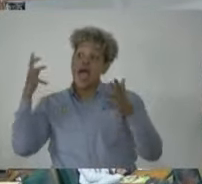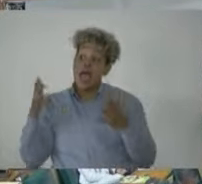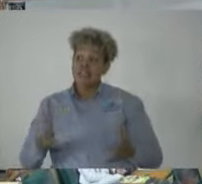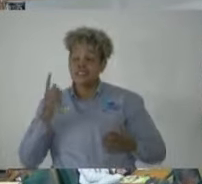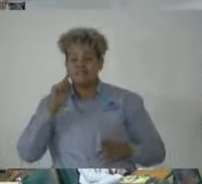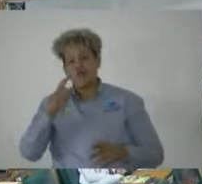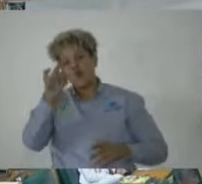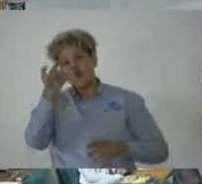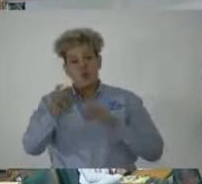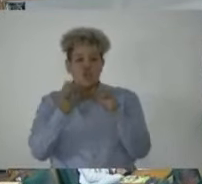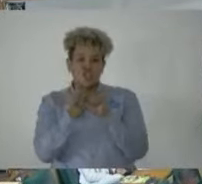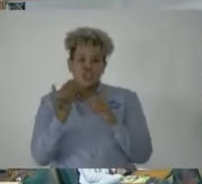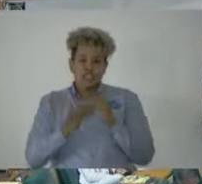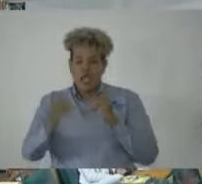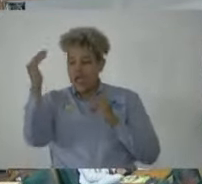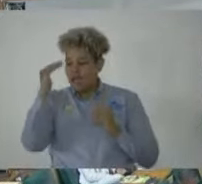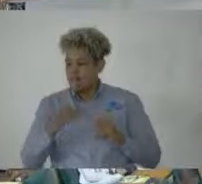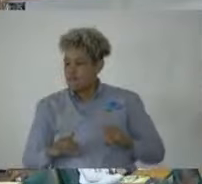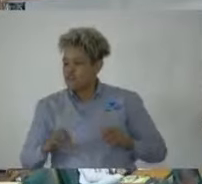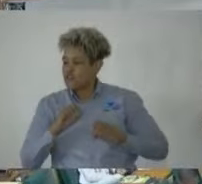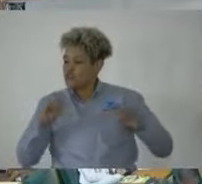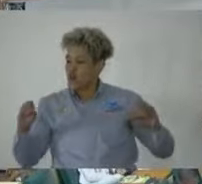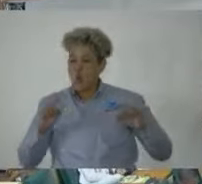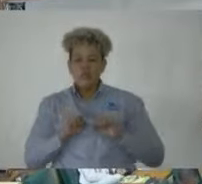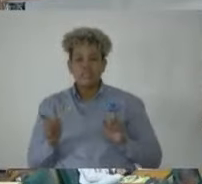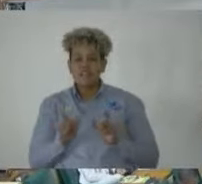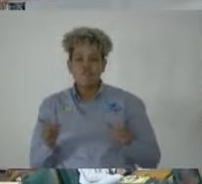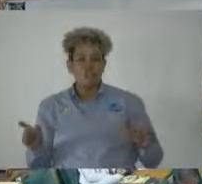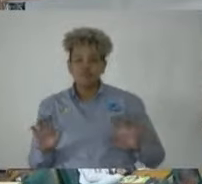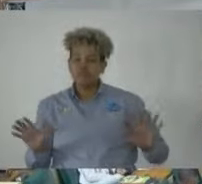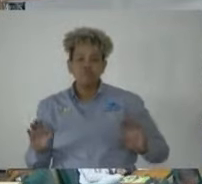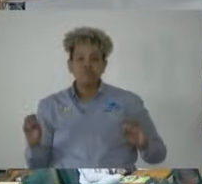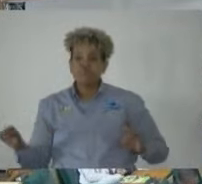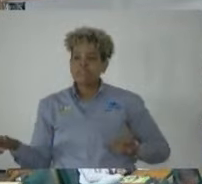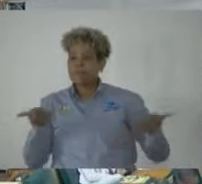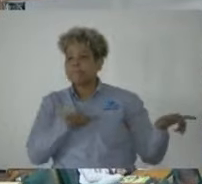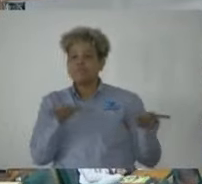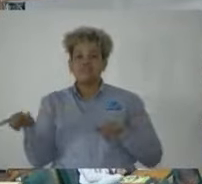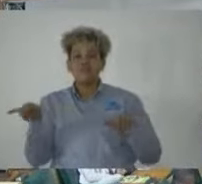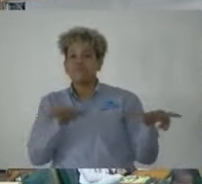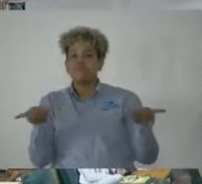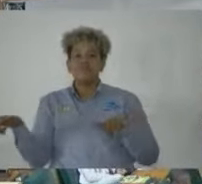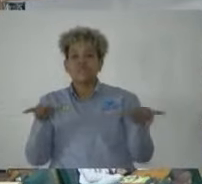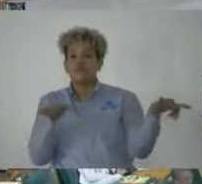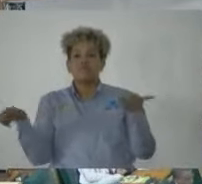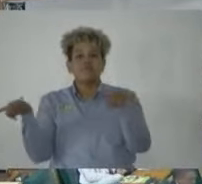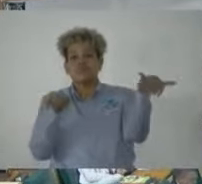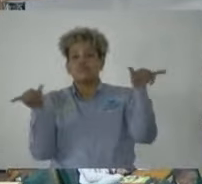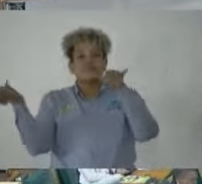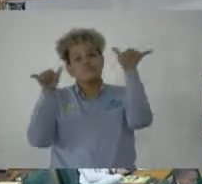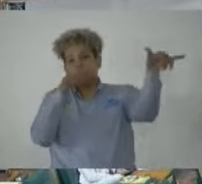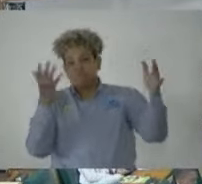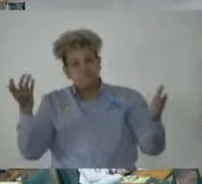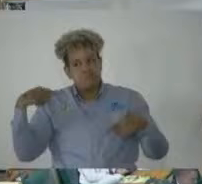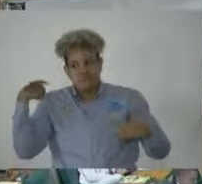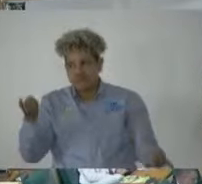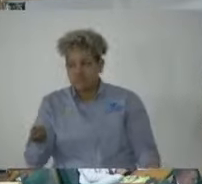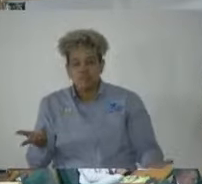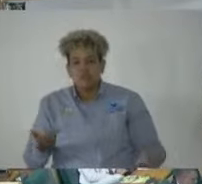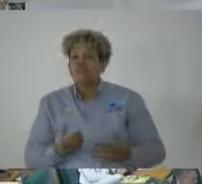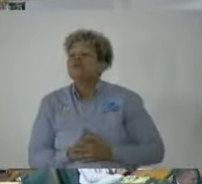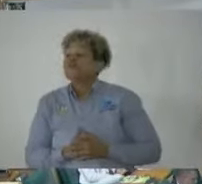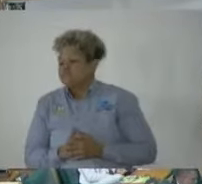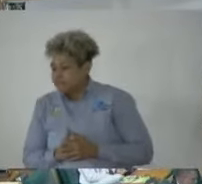for 21 years after. There's no differential. They were treated on the same grounds. Right?